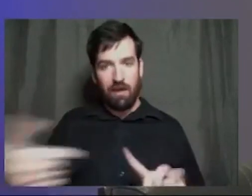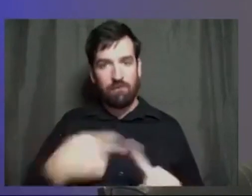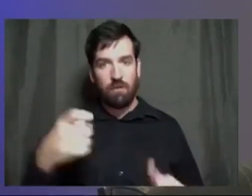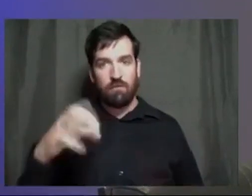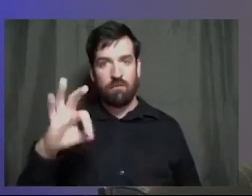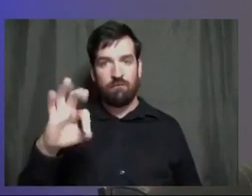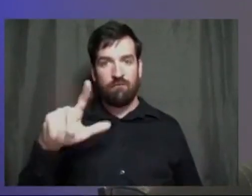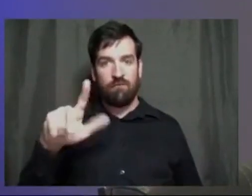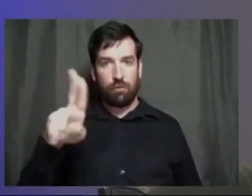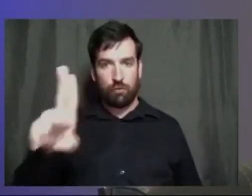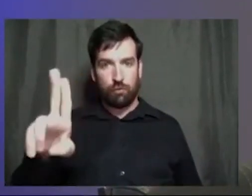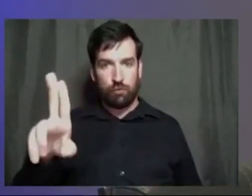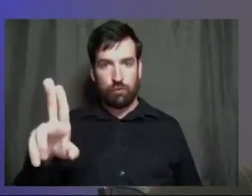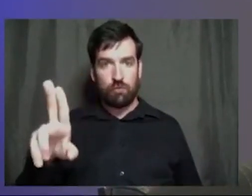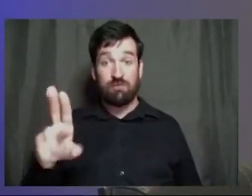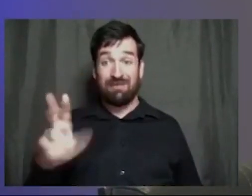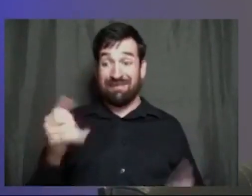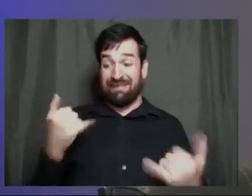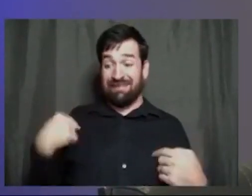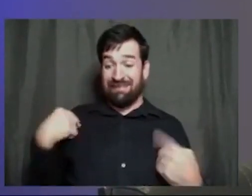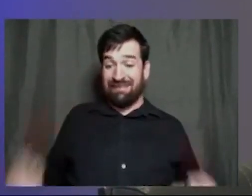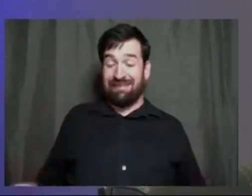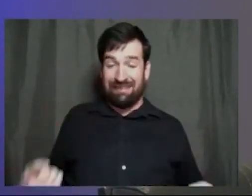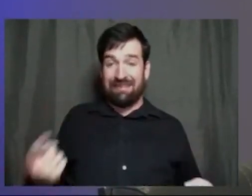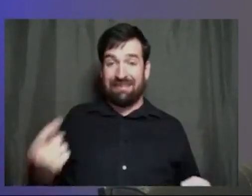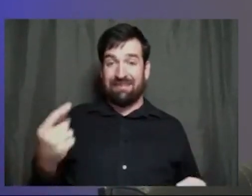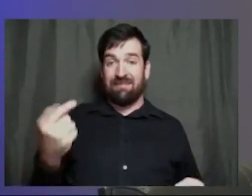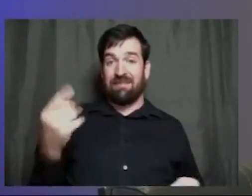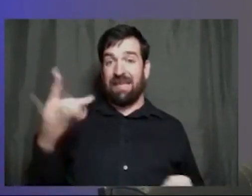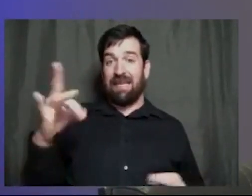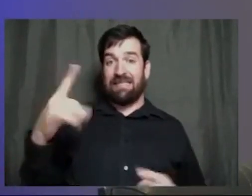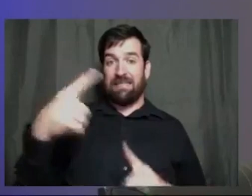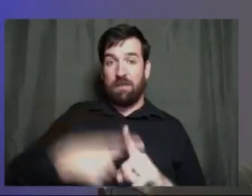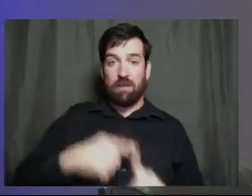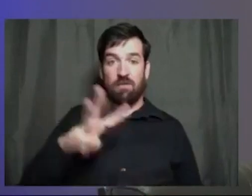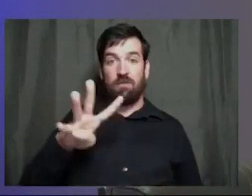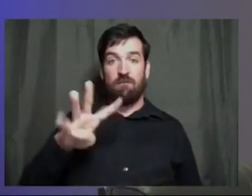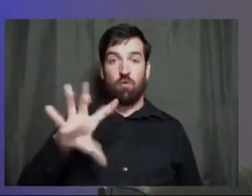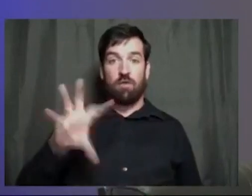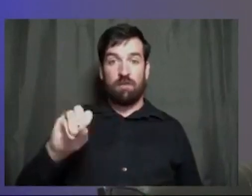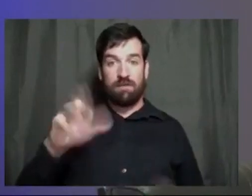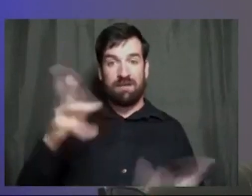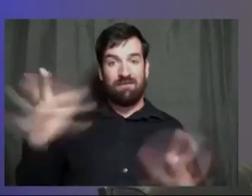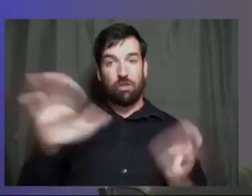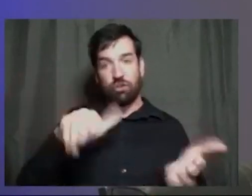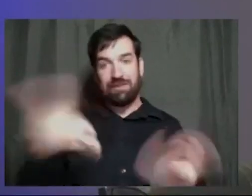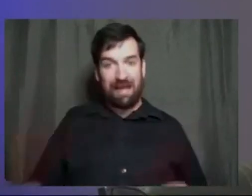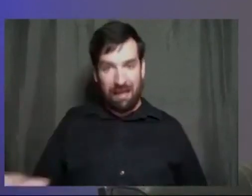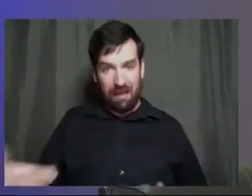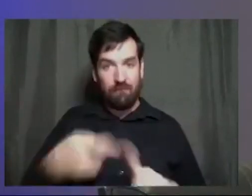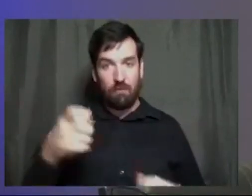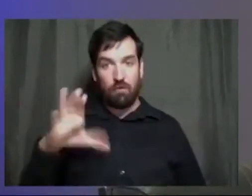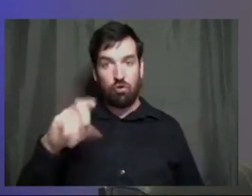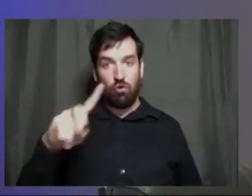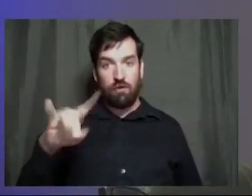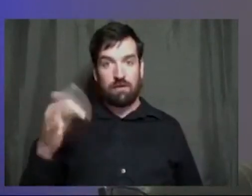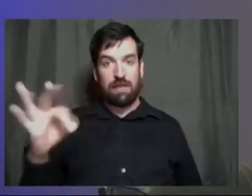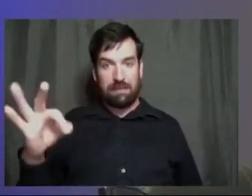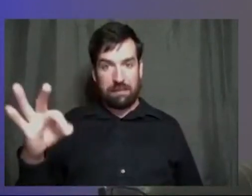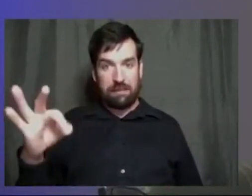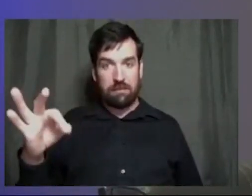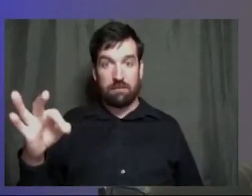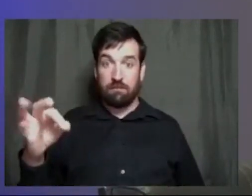So we've had 450 kids in the last 18 months die from COVID-19. So it's quite a bit